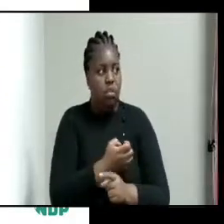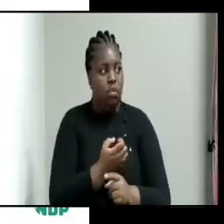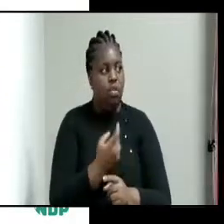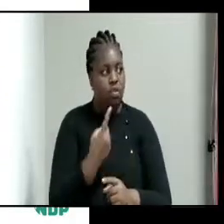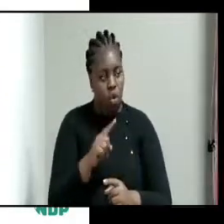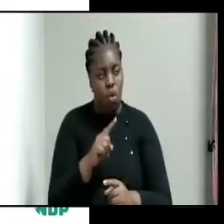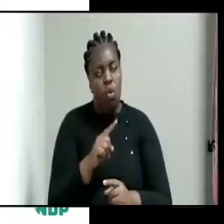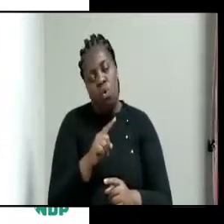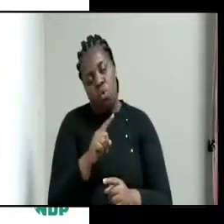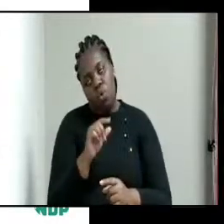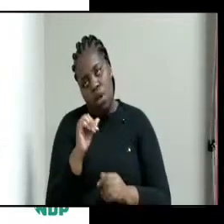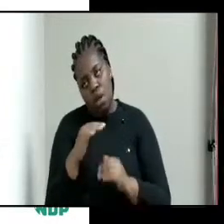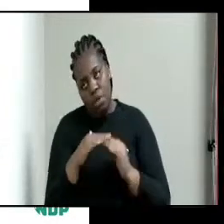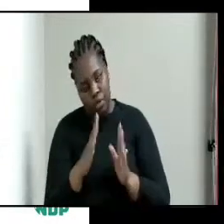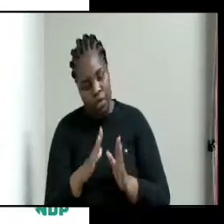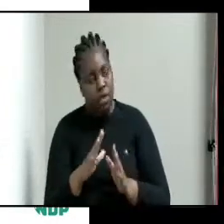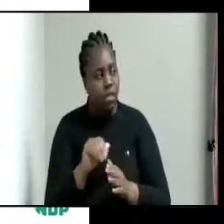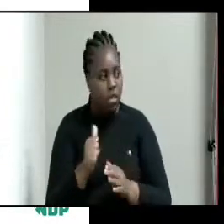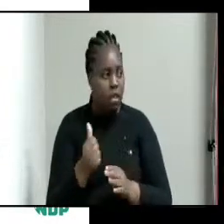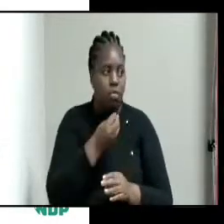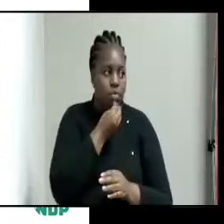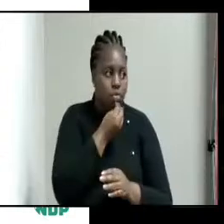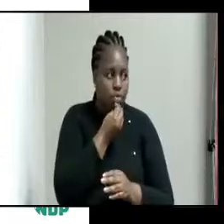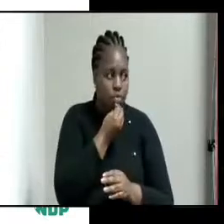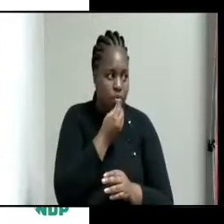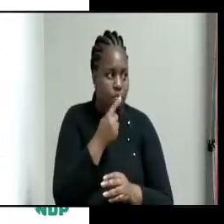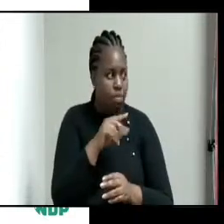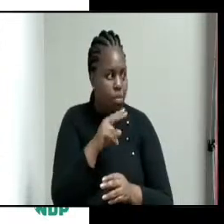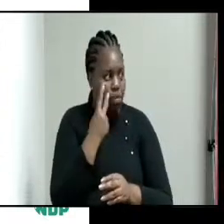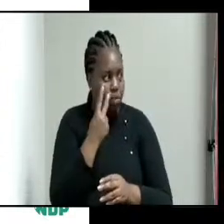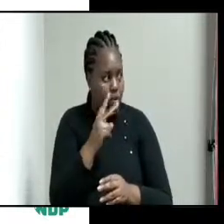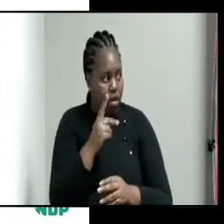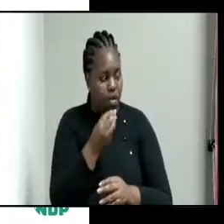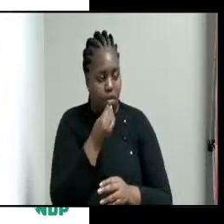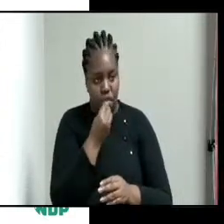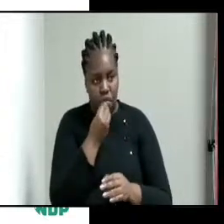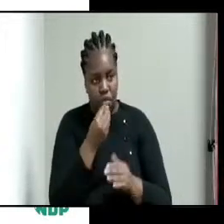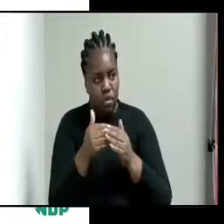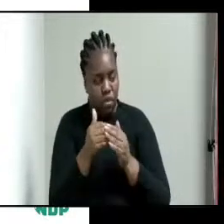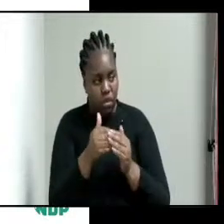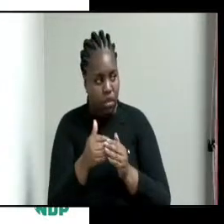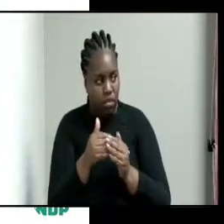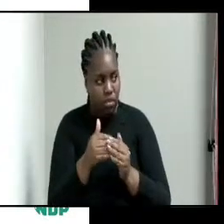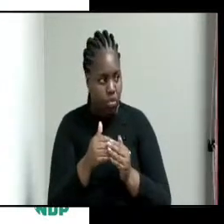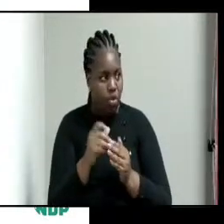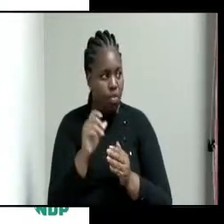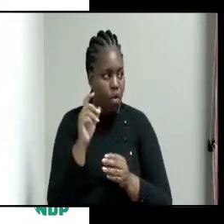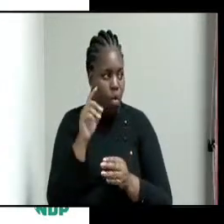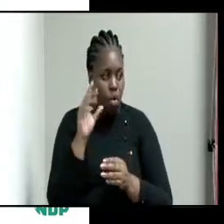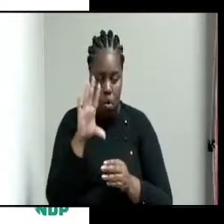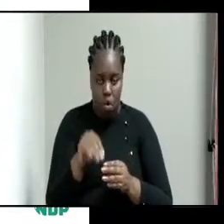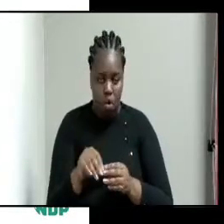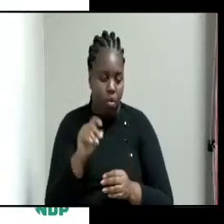under housing. And then with nutrition, we have indicator food security applicable to all